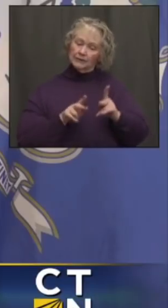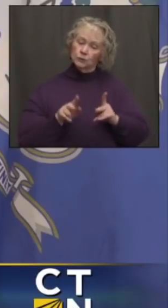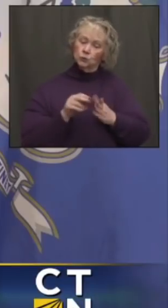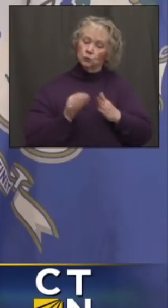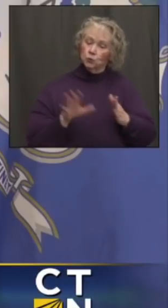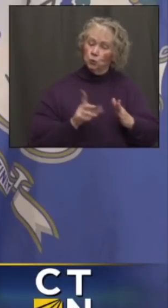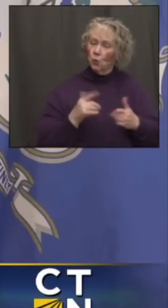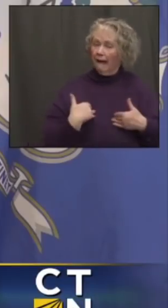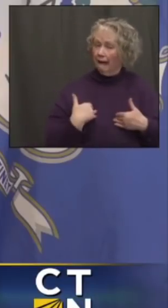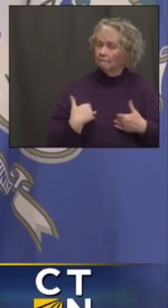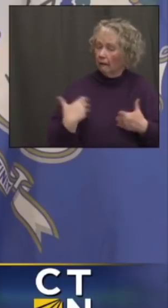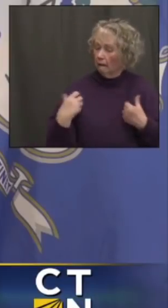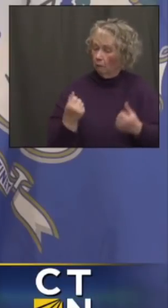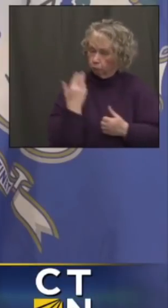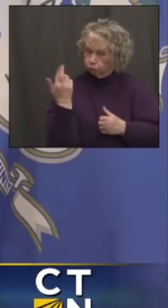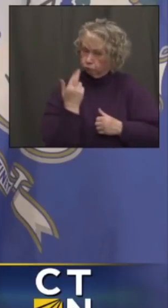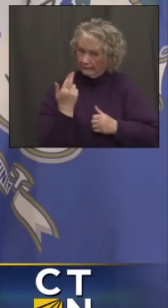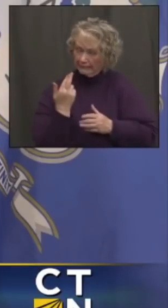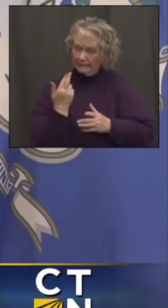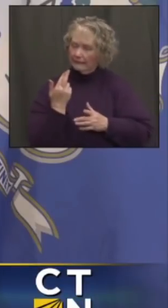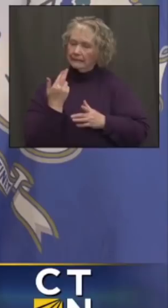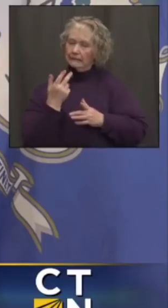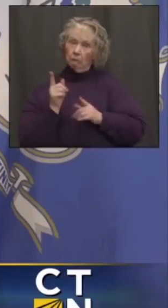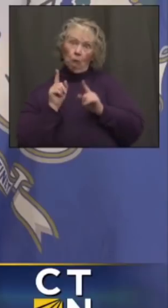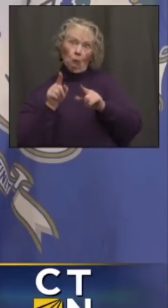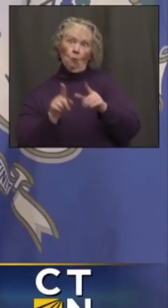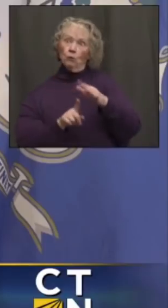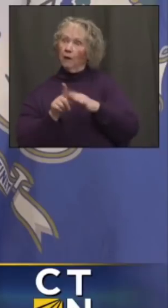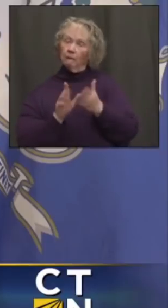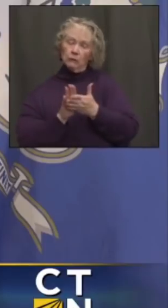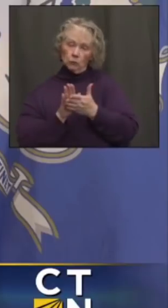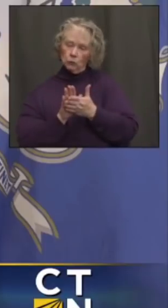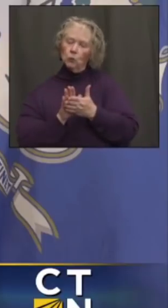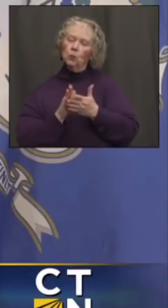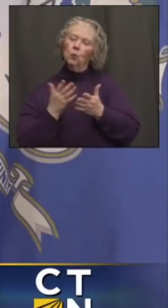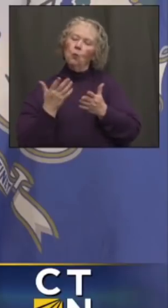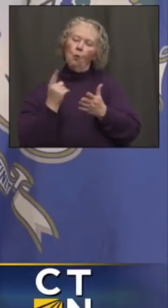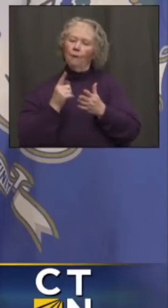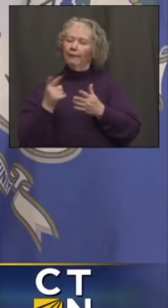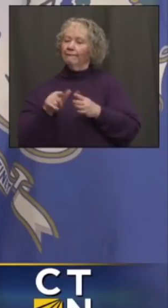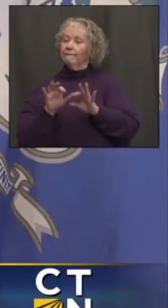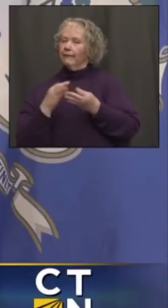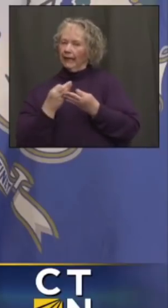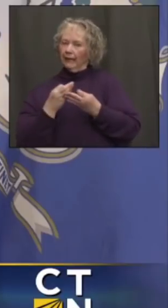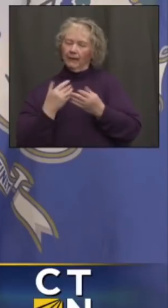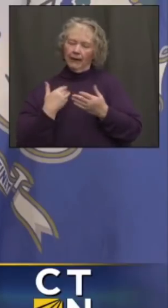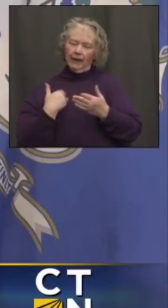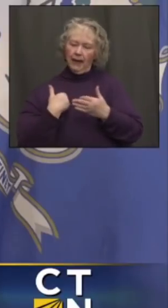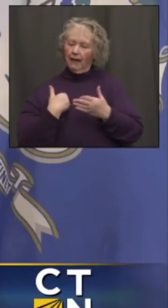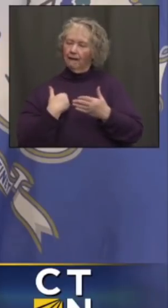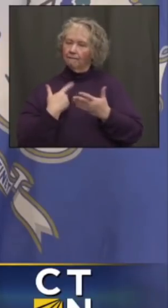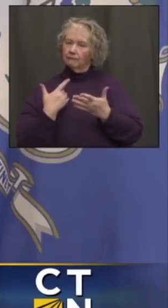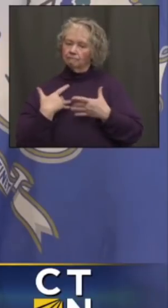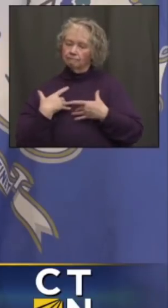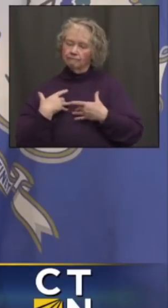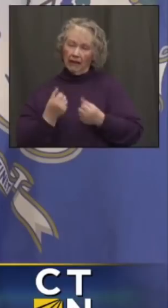remote learning for immunocompromised students come the fall? I guess the CDC has recommended